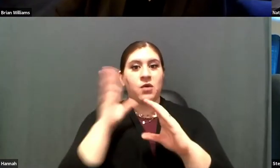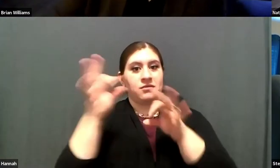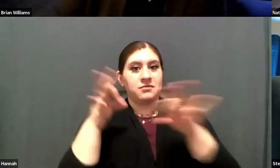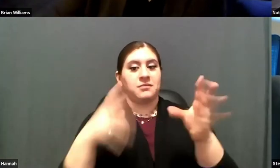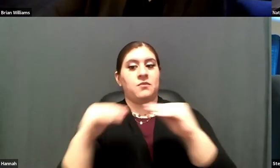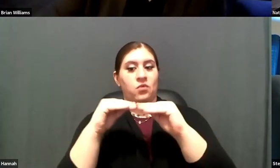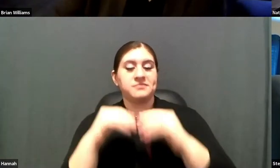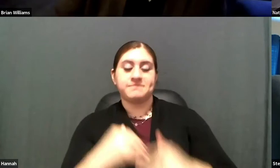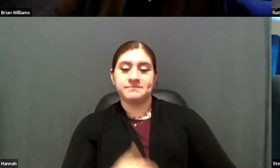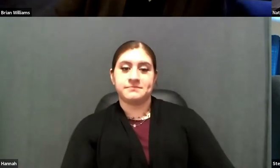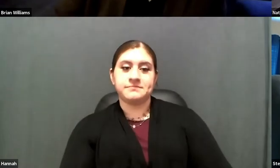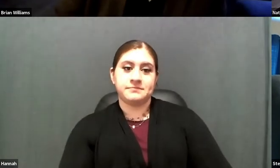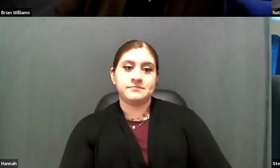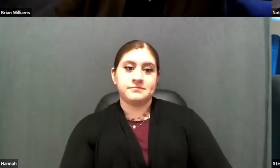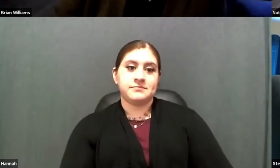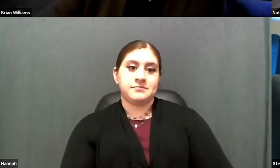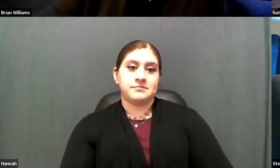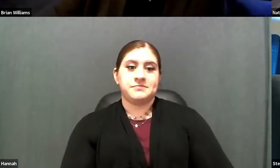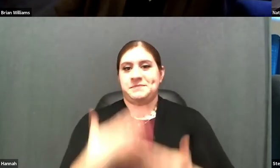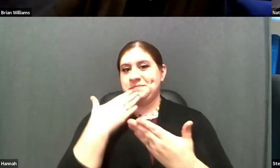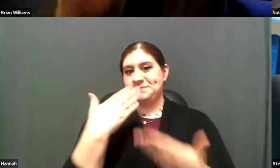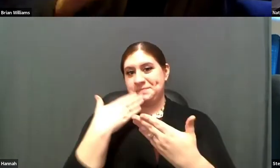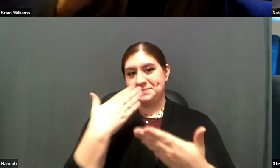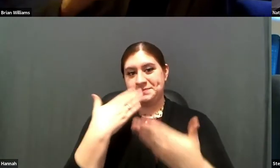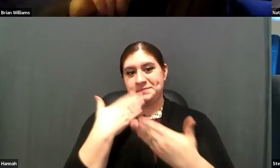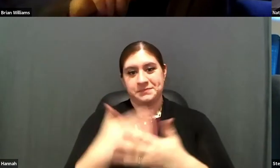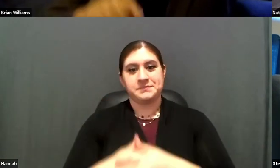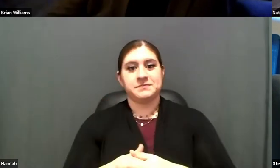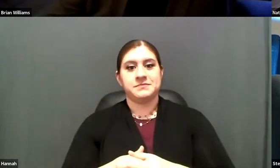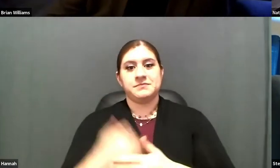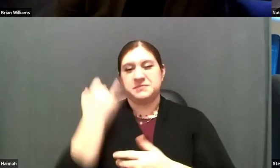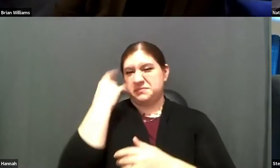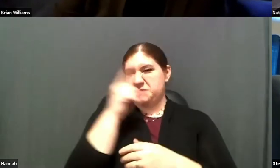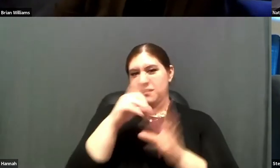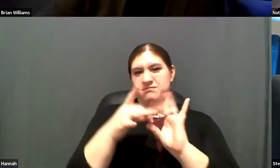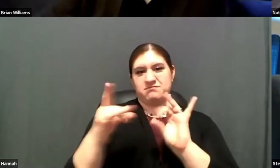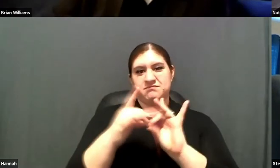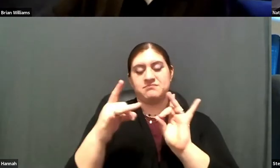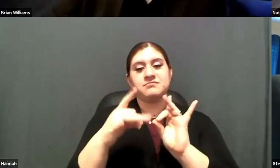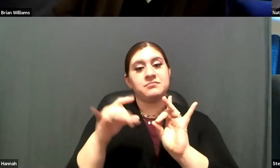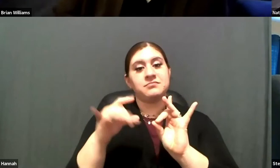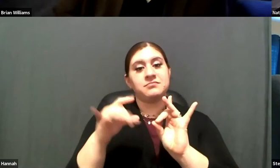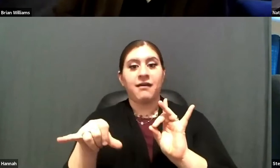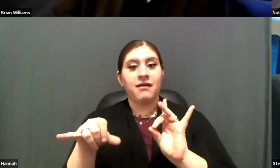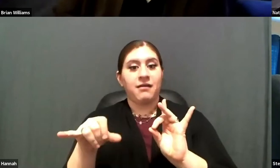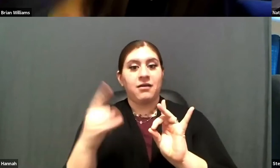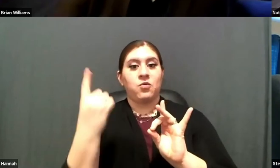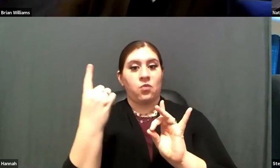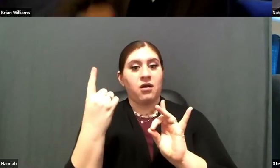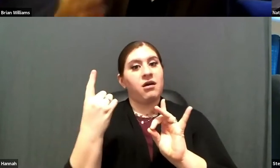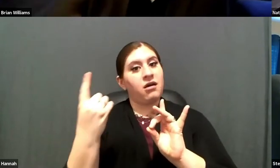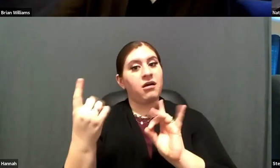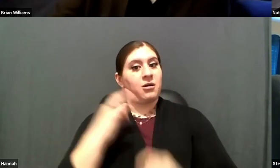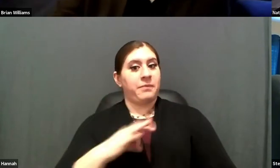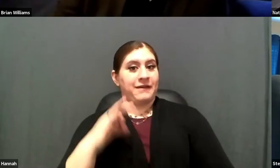information about that scholarship. Thank you, Stephanie. That was super helpful. Yeah, if I can just add a little to that. So, I mean, that's one of the major benefits